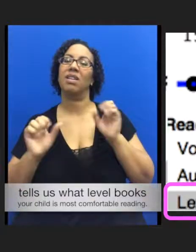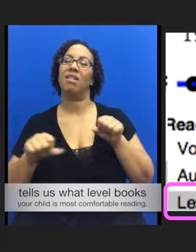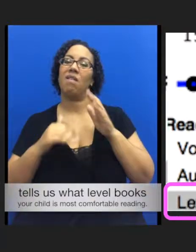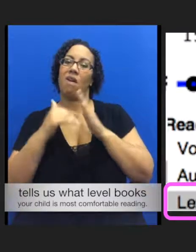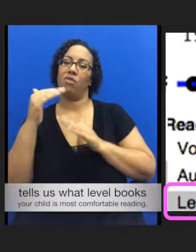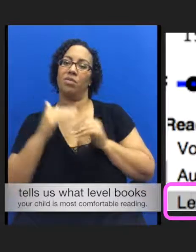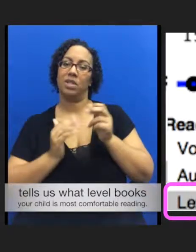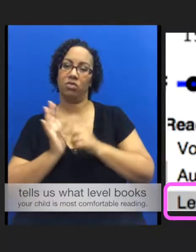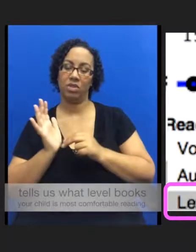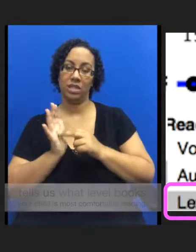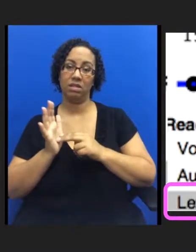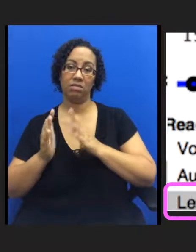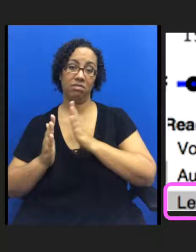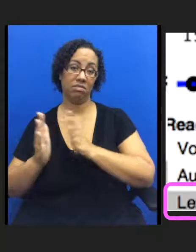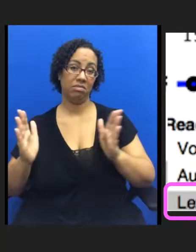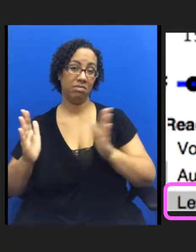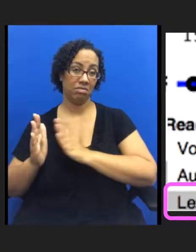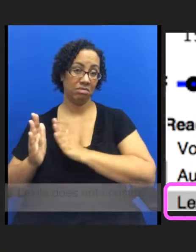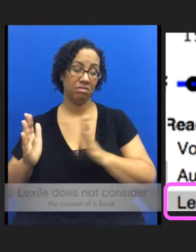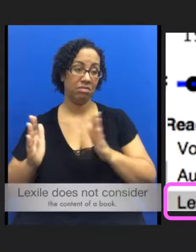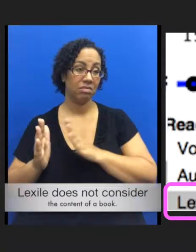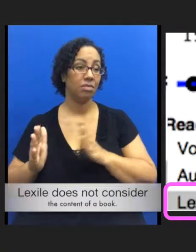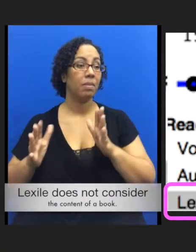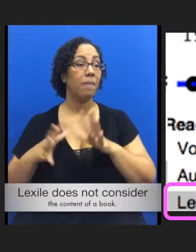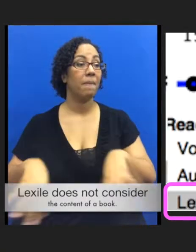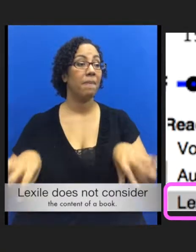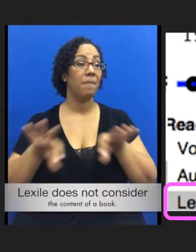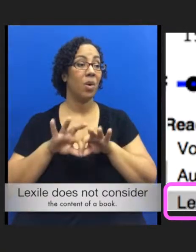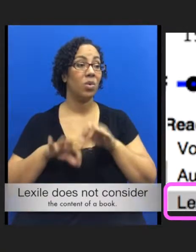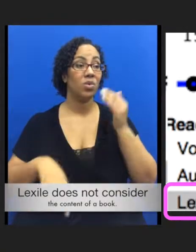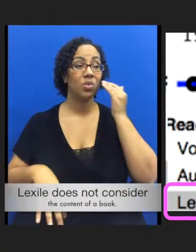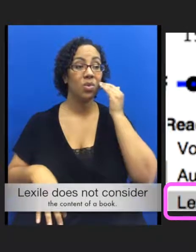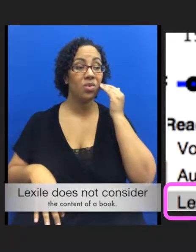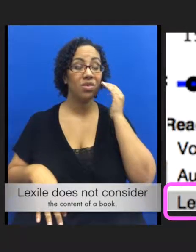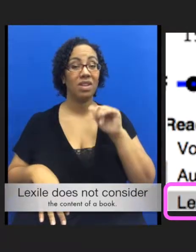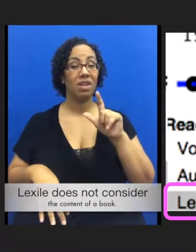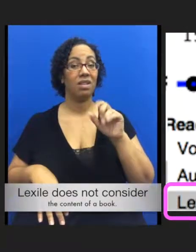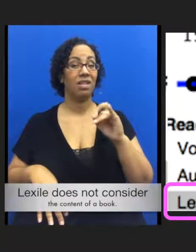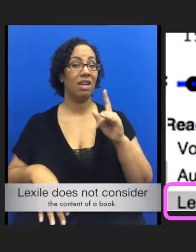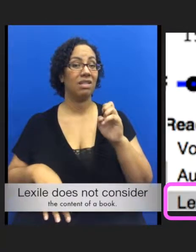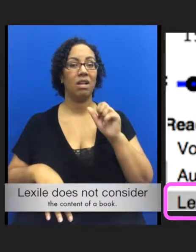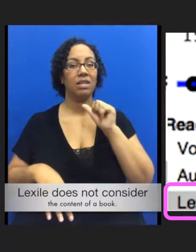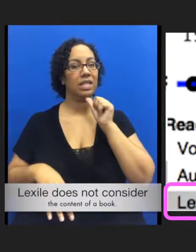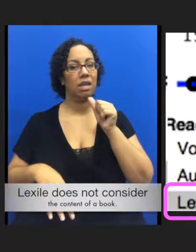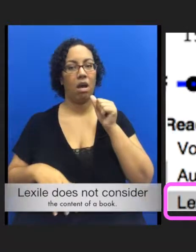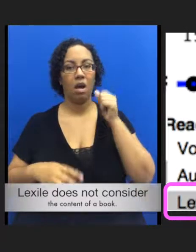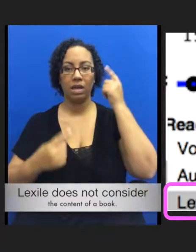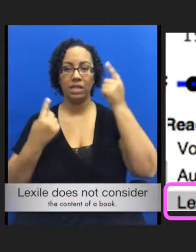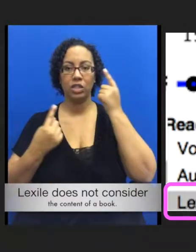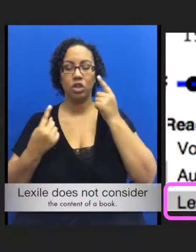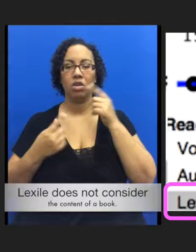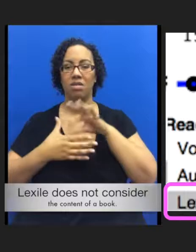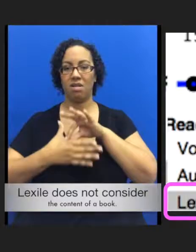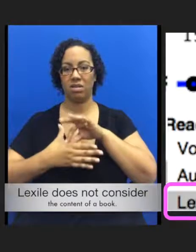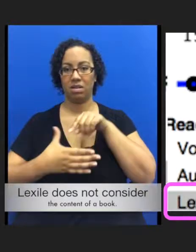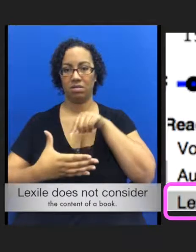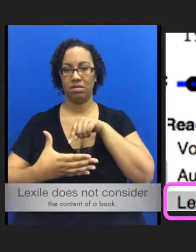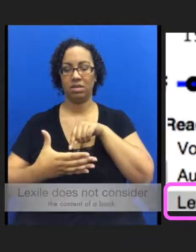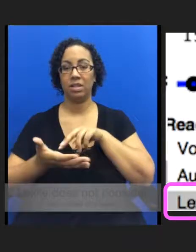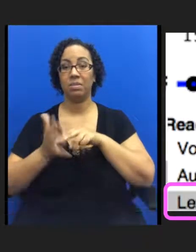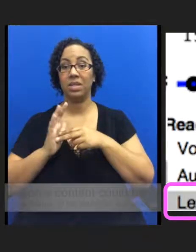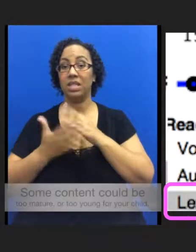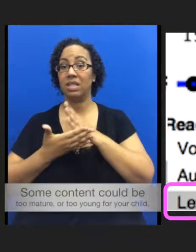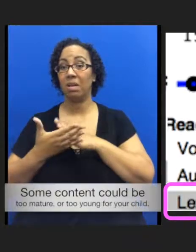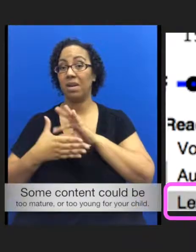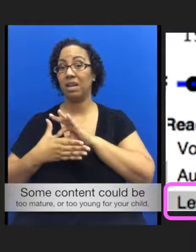level of books the child should be comfortable reading. It's important to keep in mind that Lexile range does